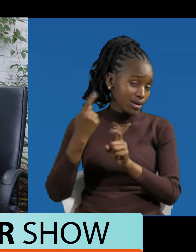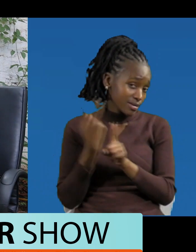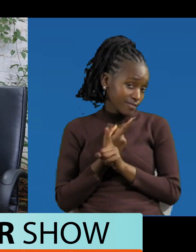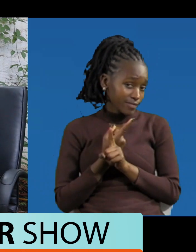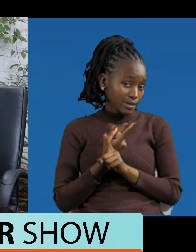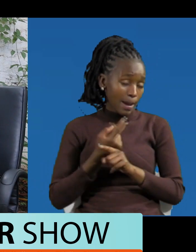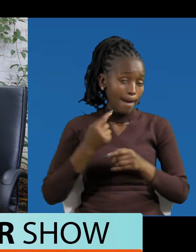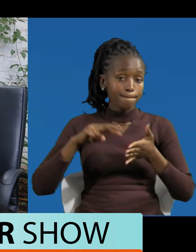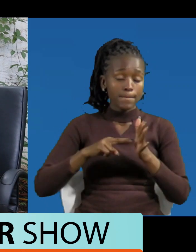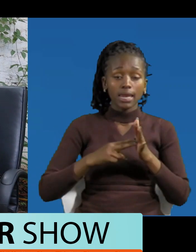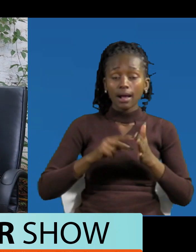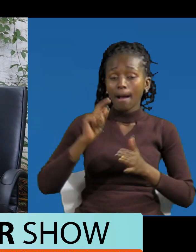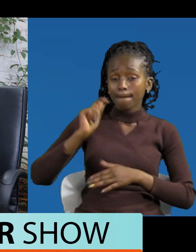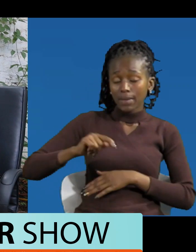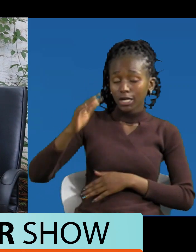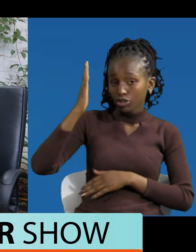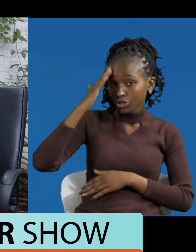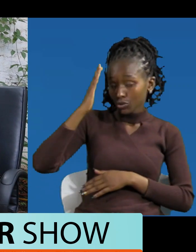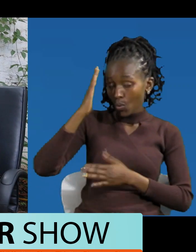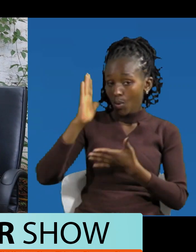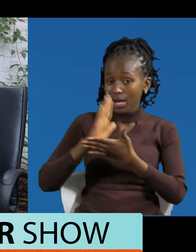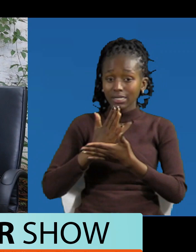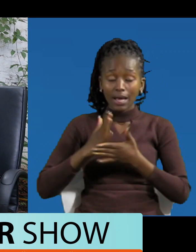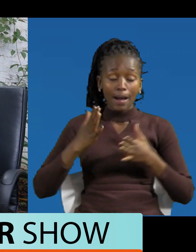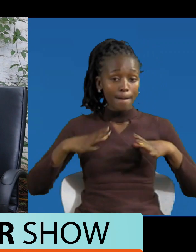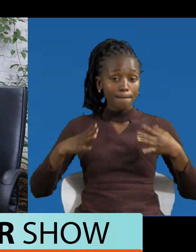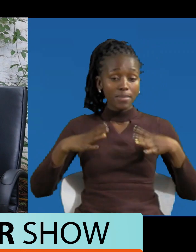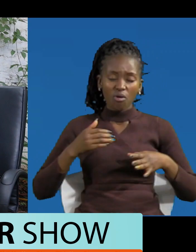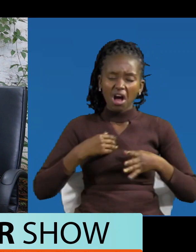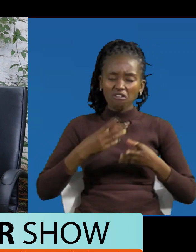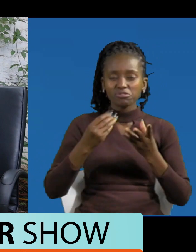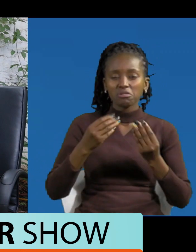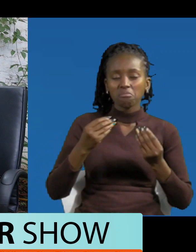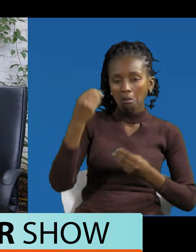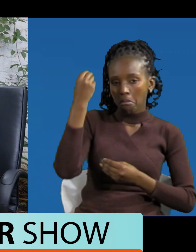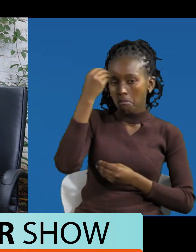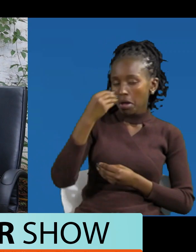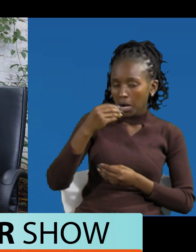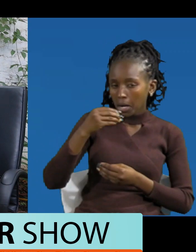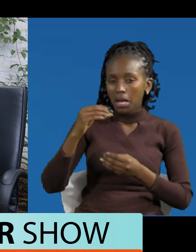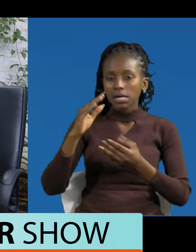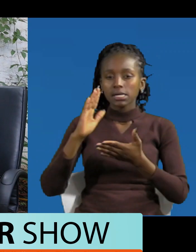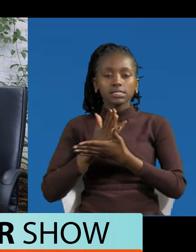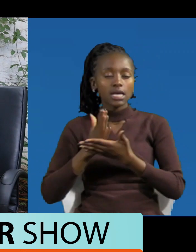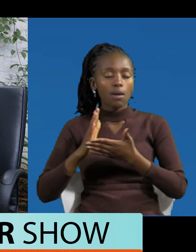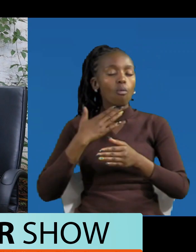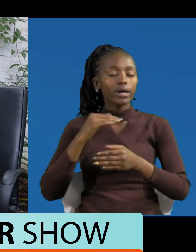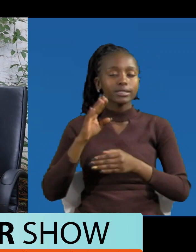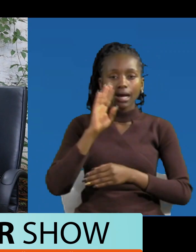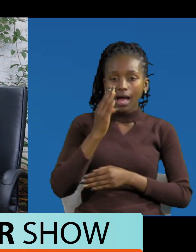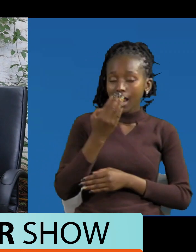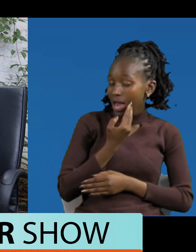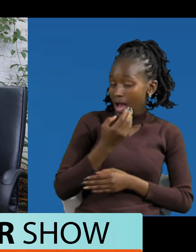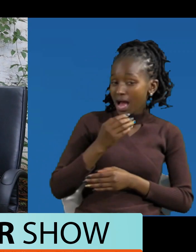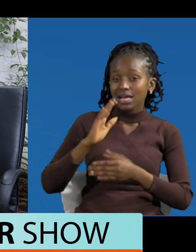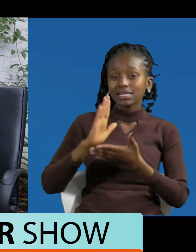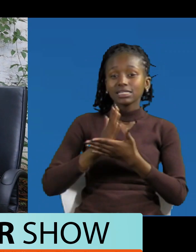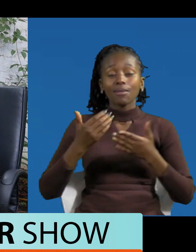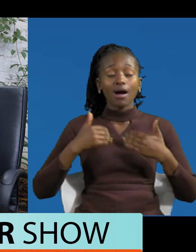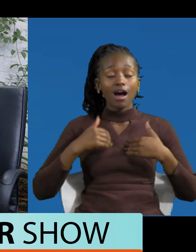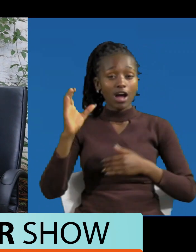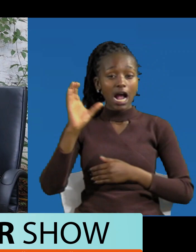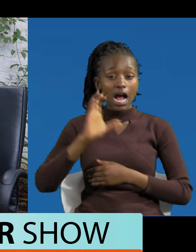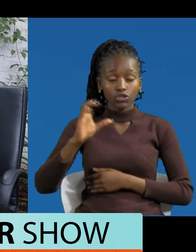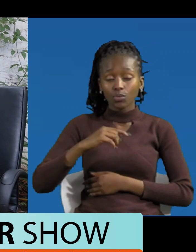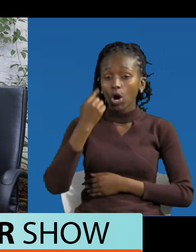that there are some people who do soft glam, there are some people who do colors, and their clientele is for colors. There's people who do very,